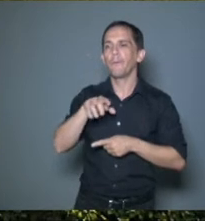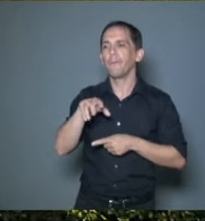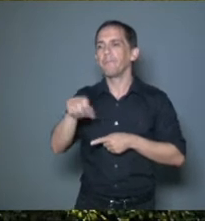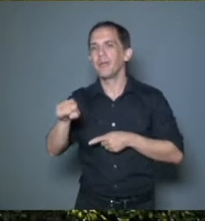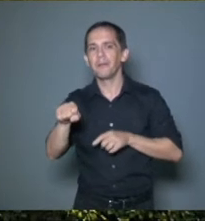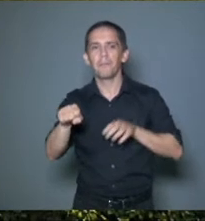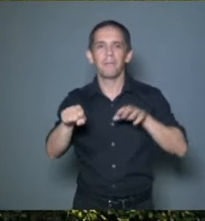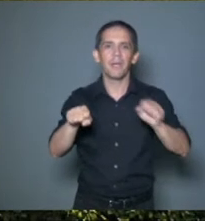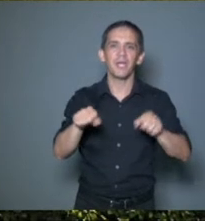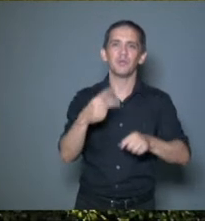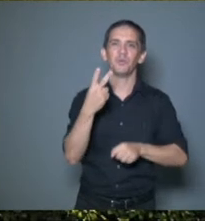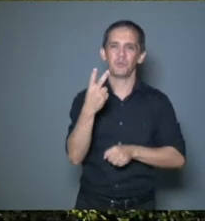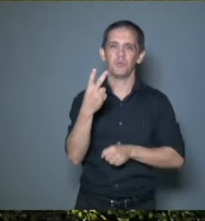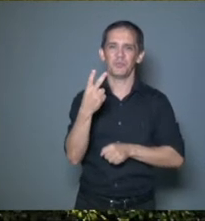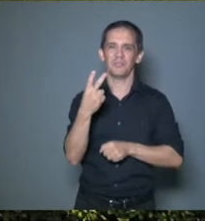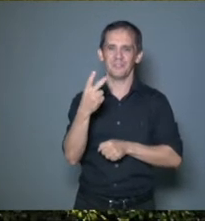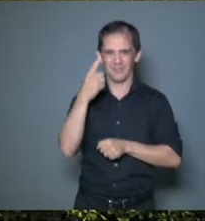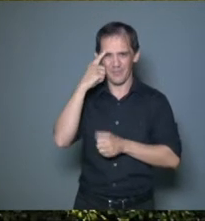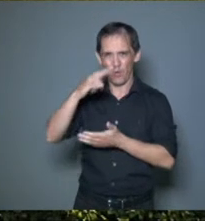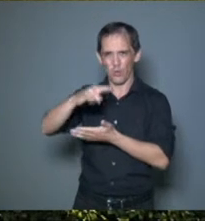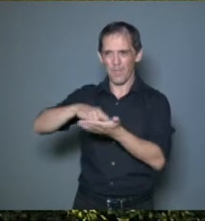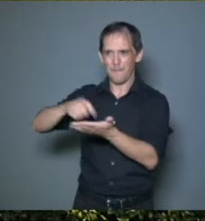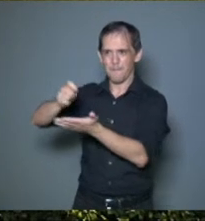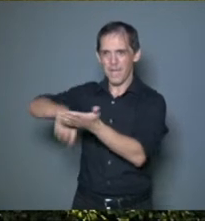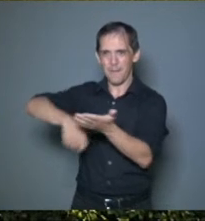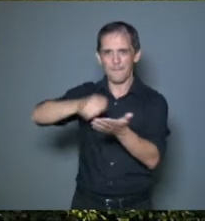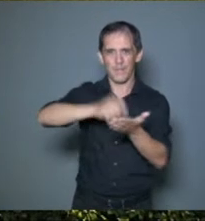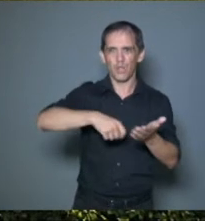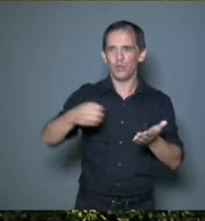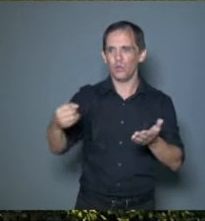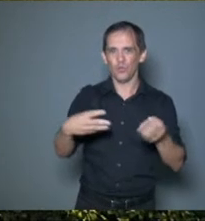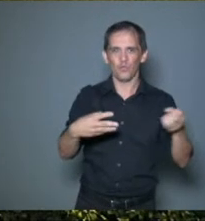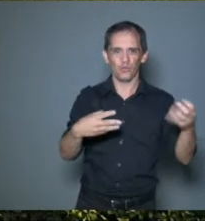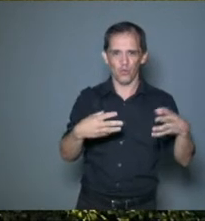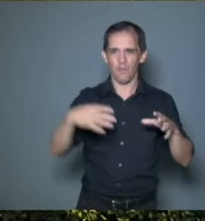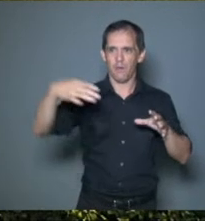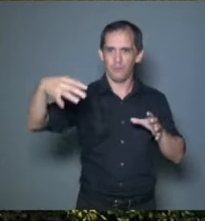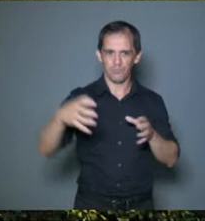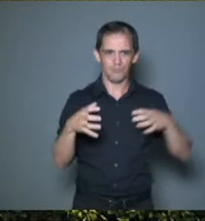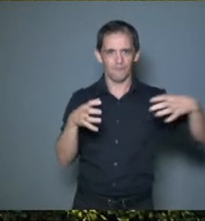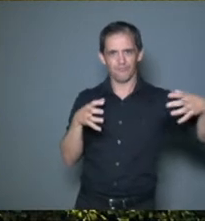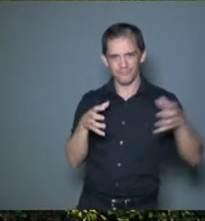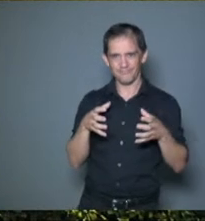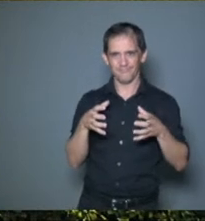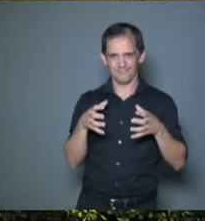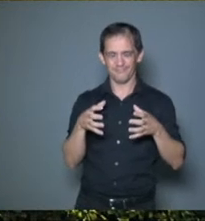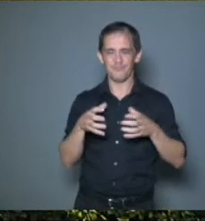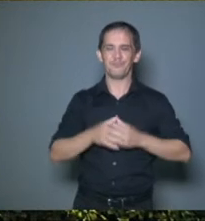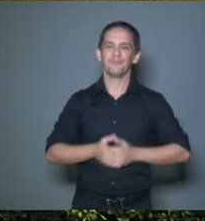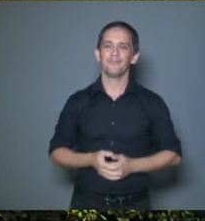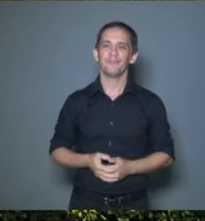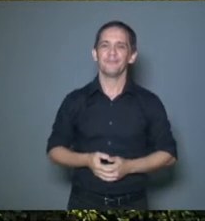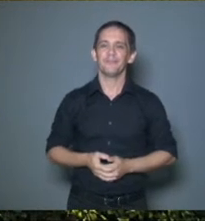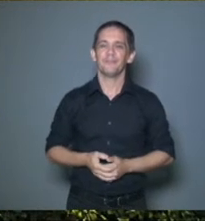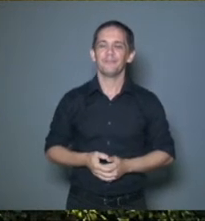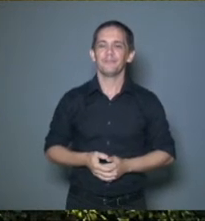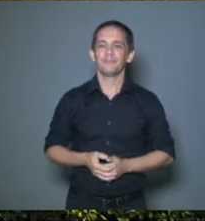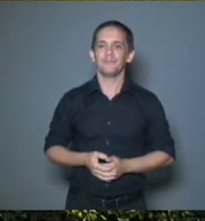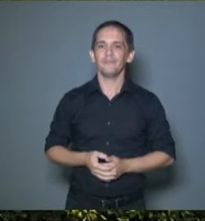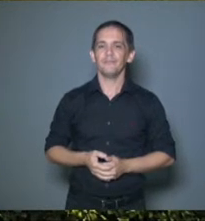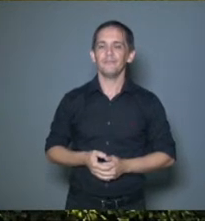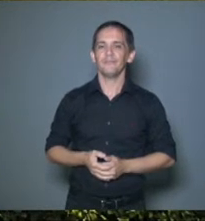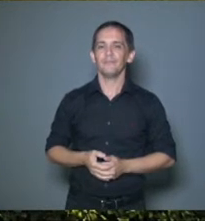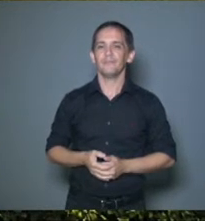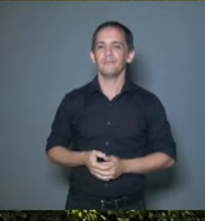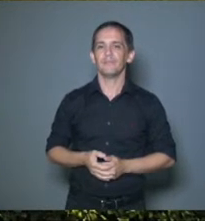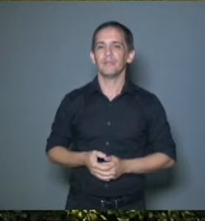discuss. So the graph shows the stable acreage in our own